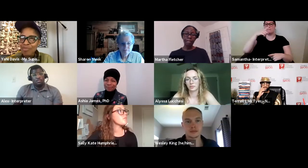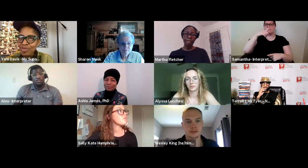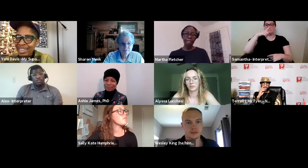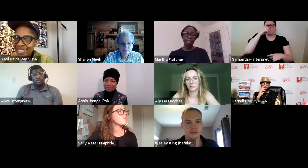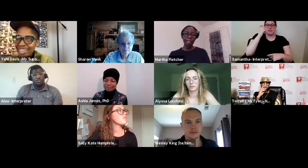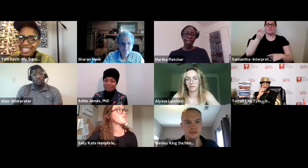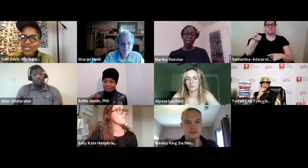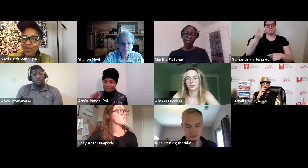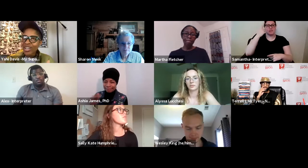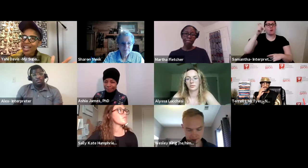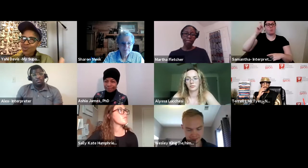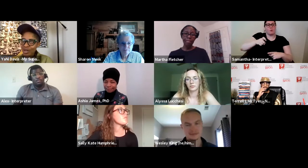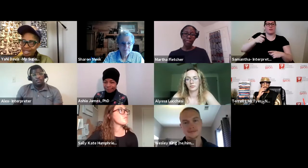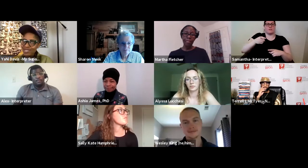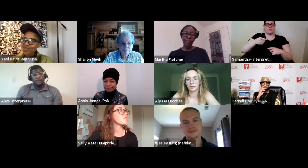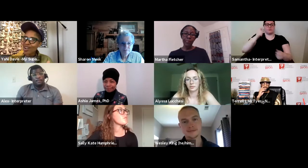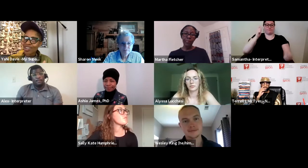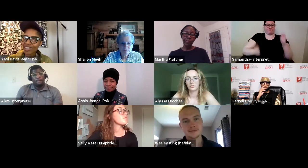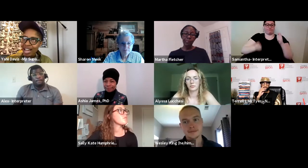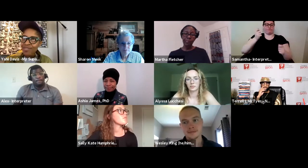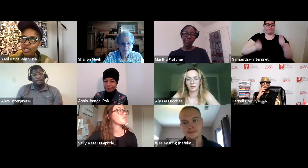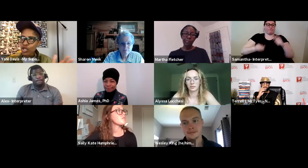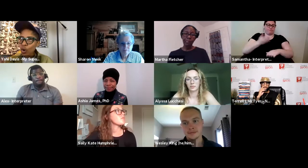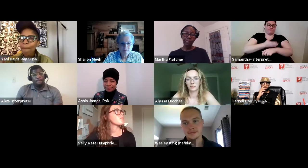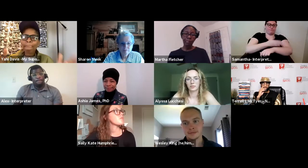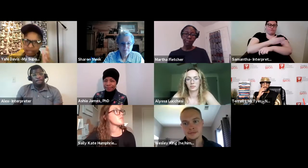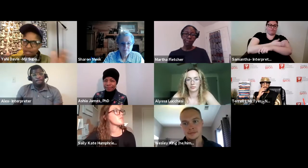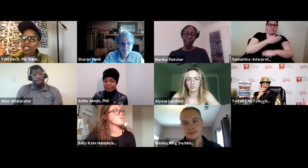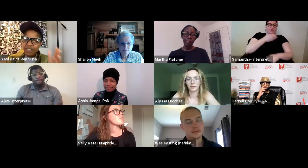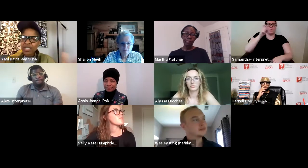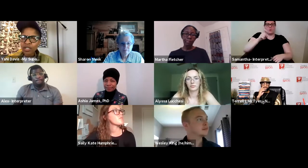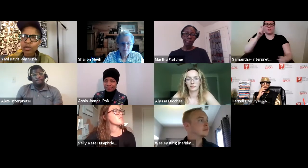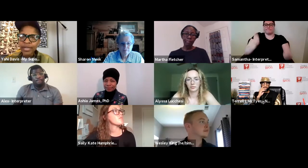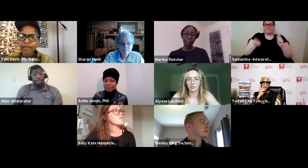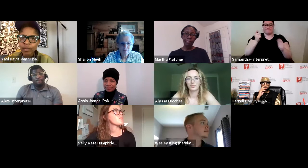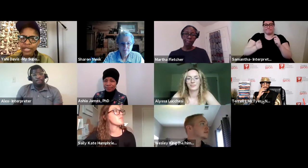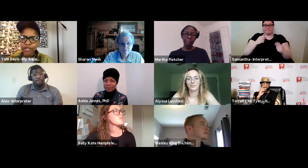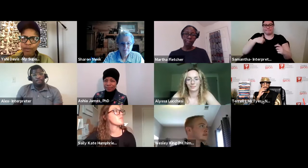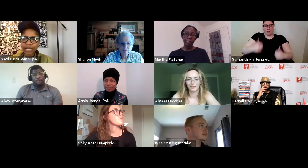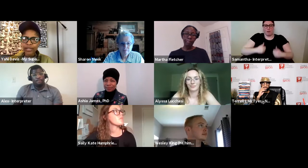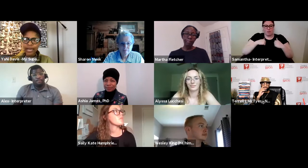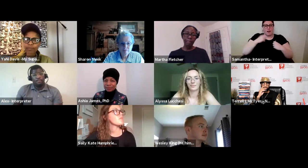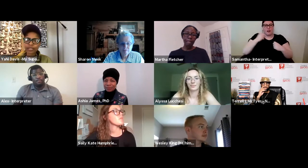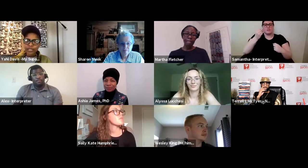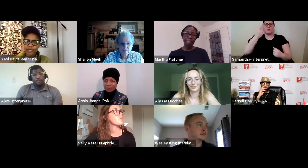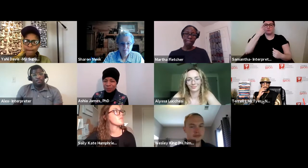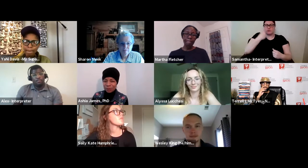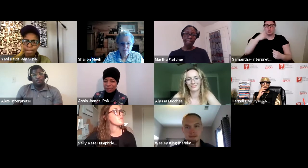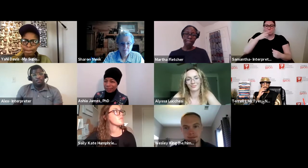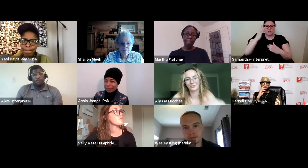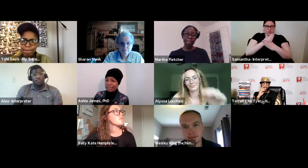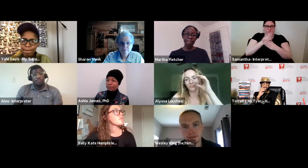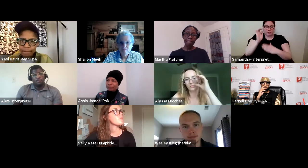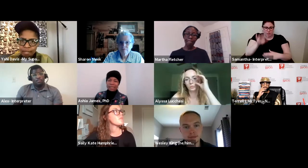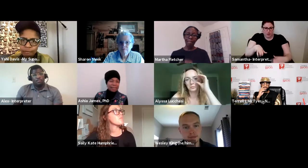to operate in certain kind of ways throughout our lives. And so give us a little bit information about that, please.